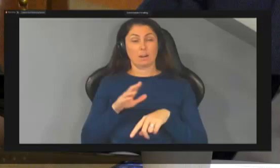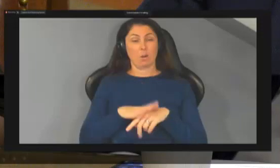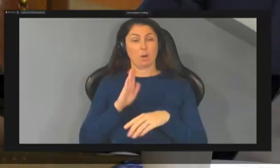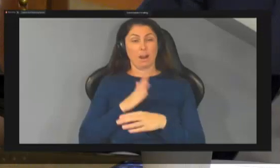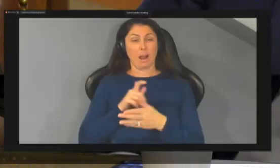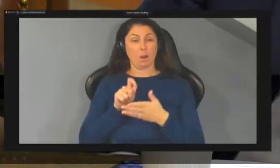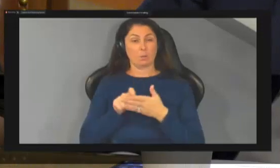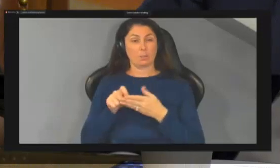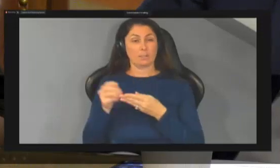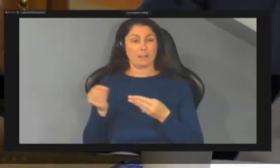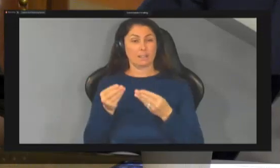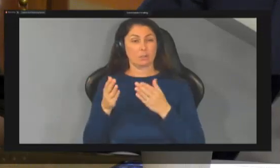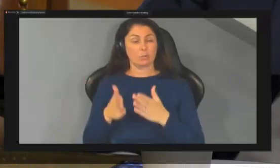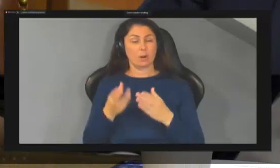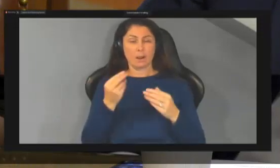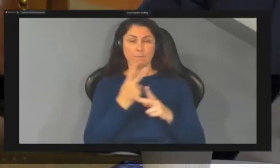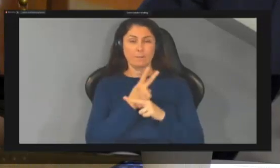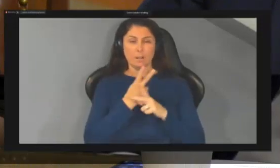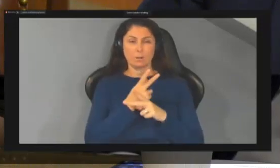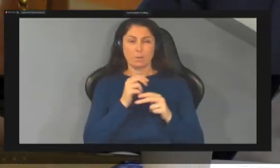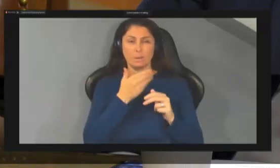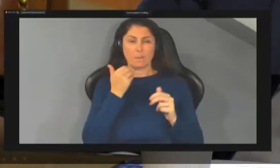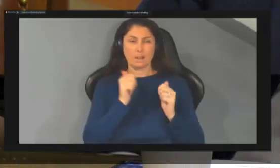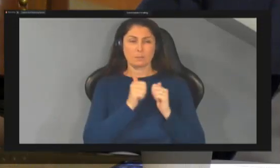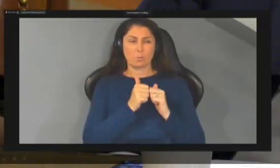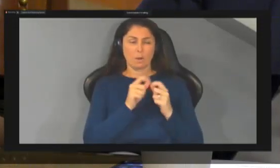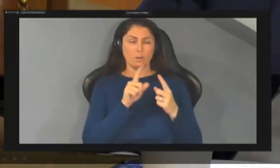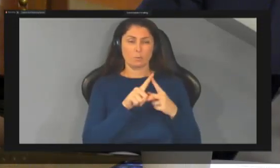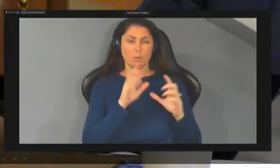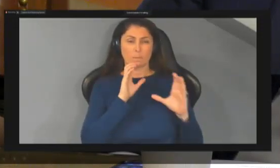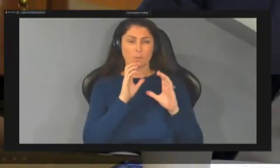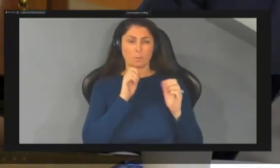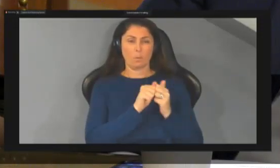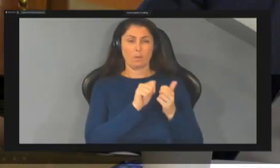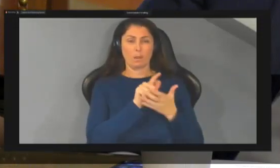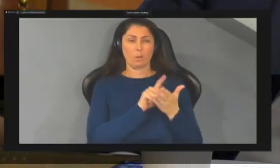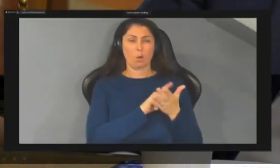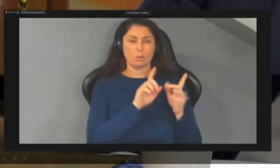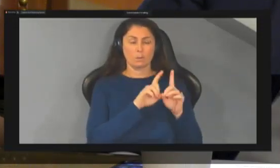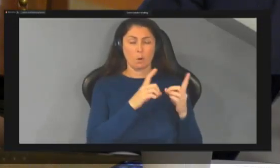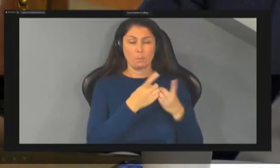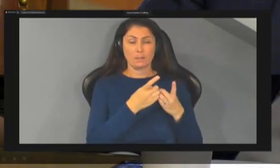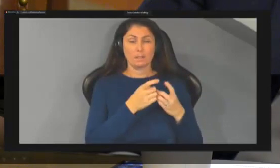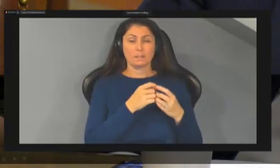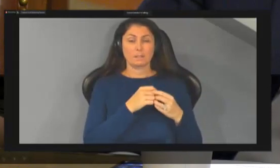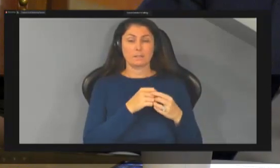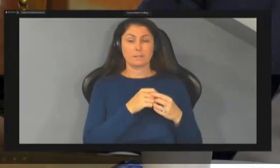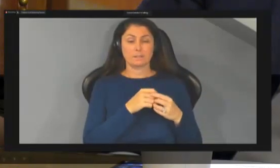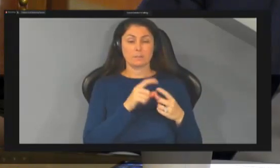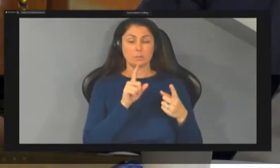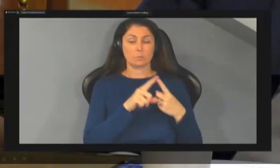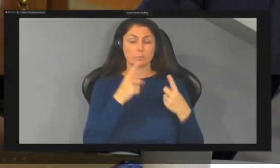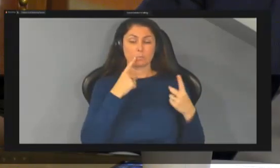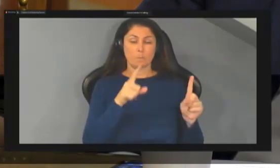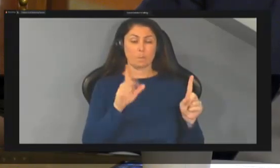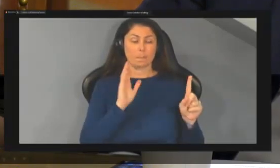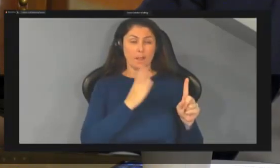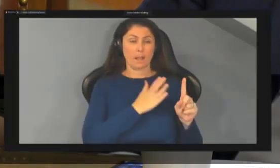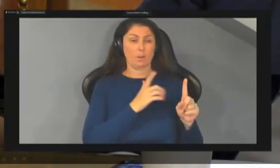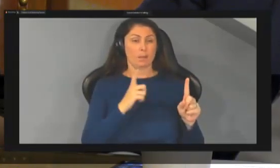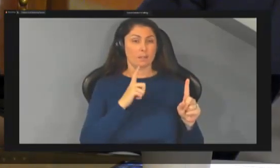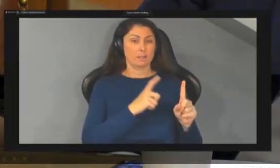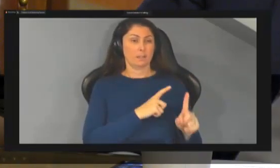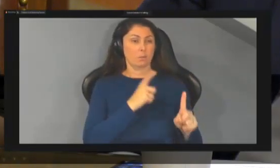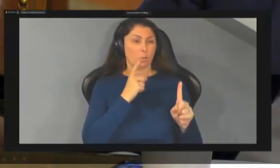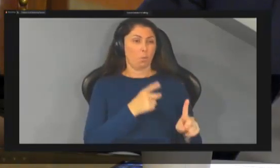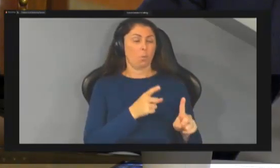know, figuring out the best way to lean on and to communicate with the law department to accomplish our legislative goals. But